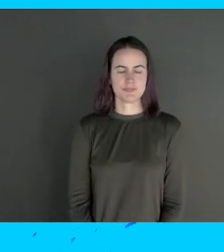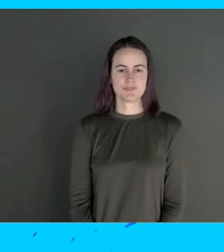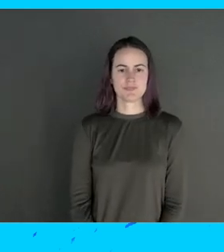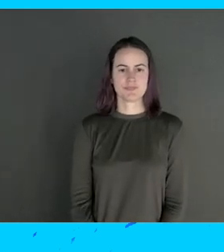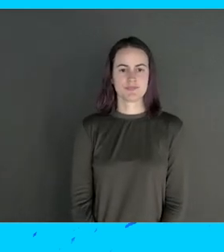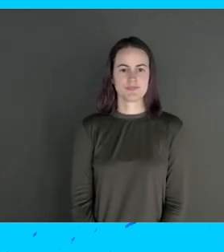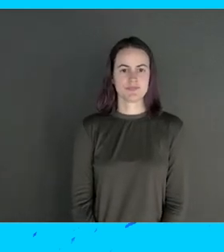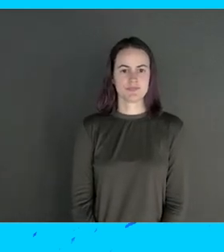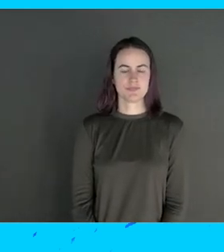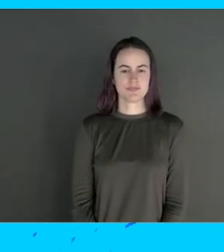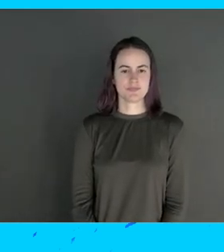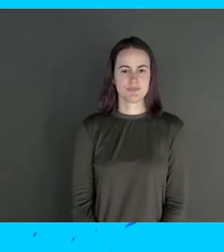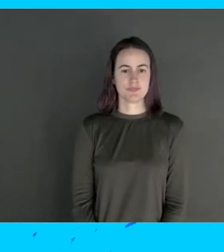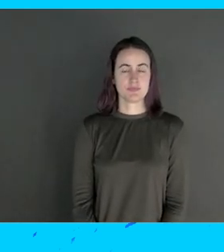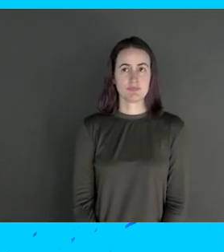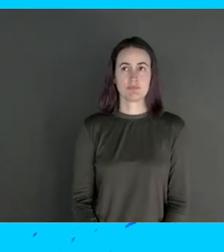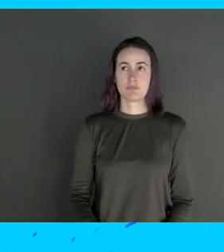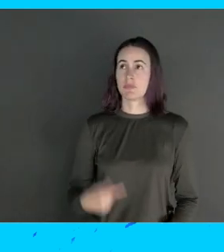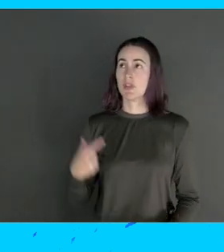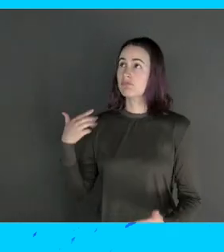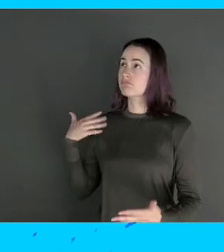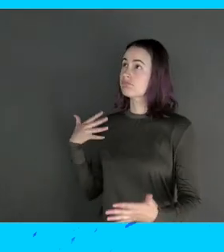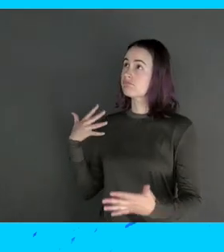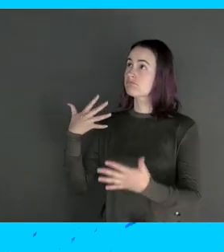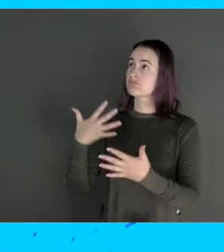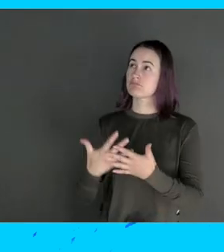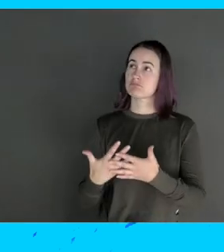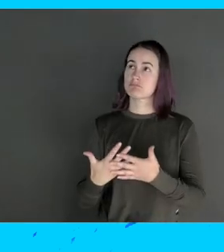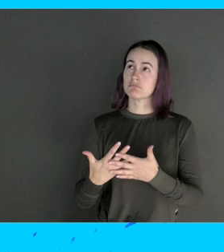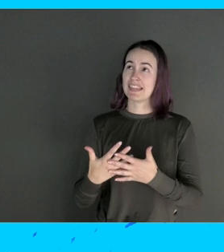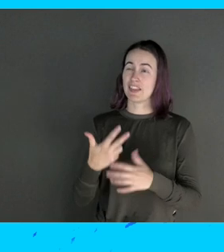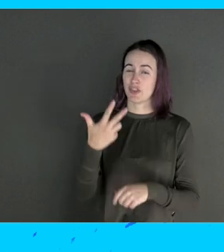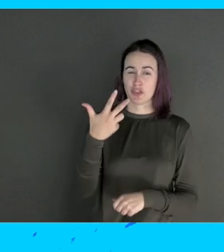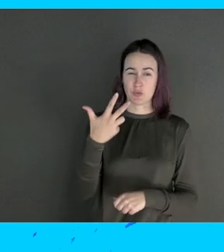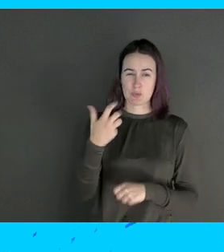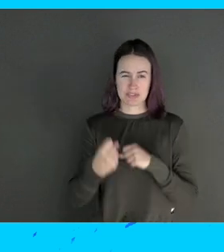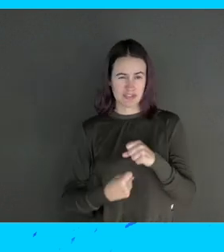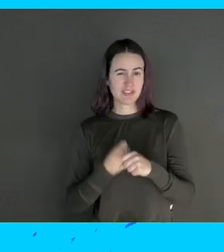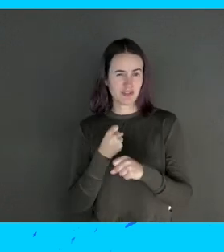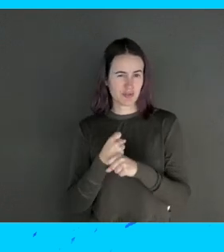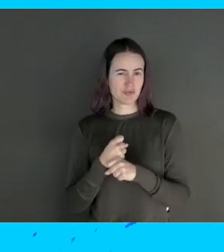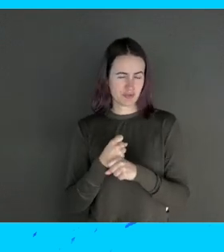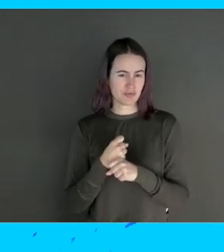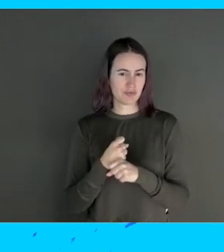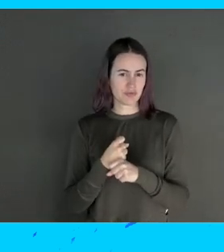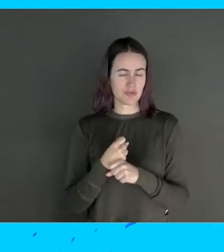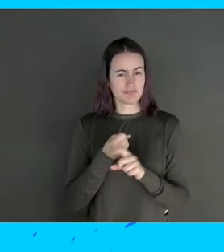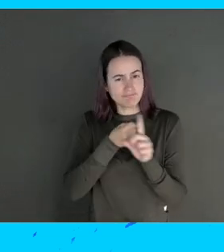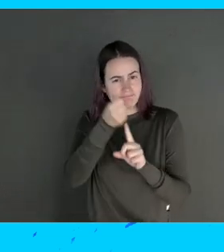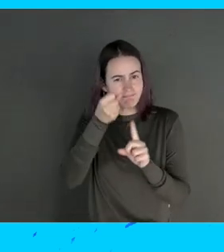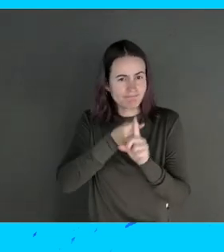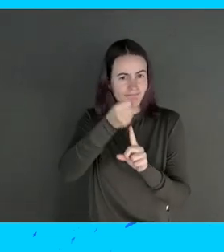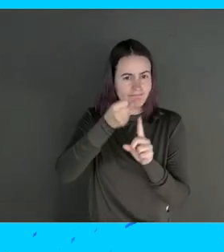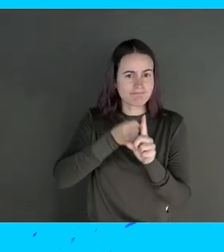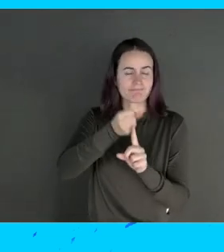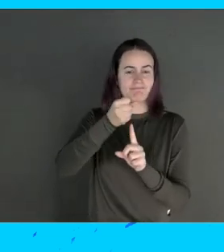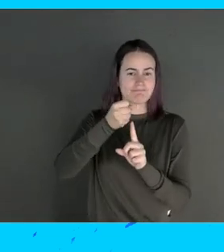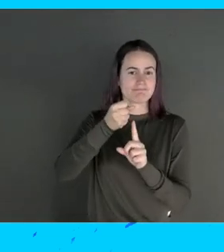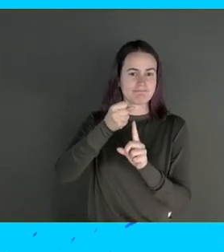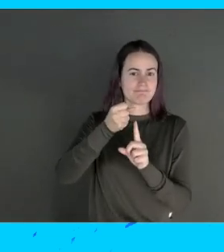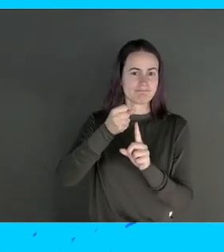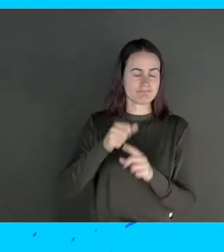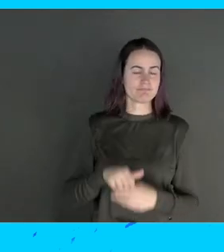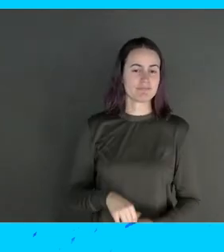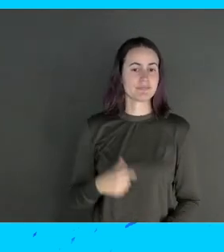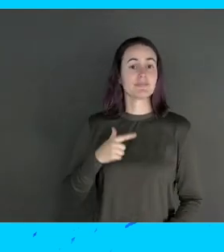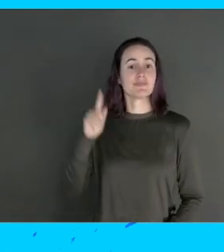I think, 3 years of that's the fourth year right now, actually, of experience with activism. It started when I